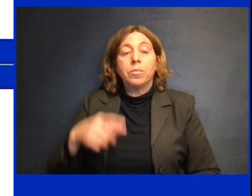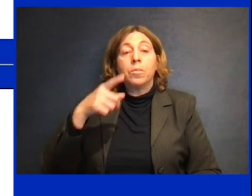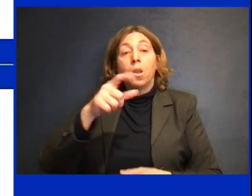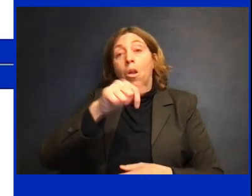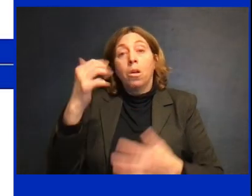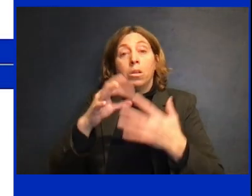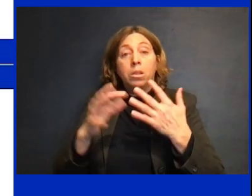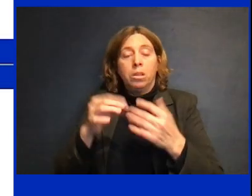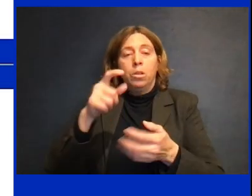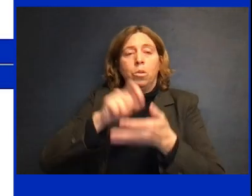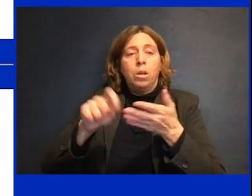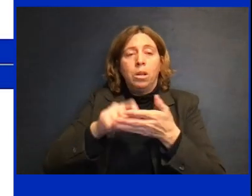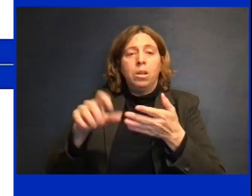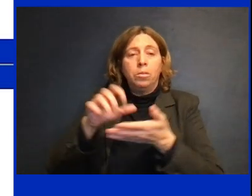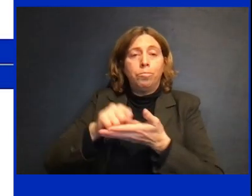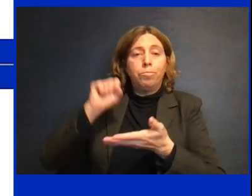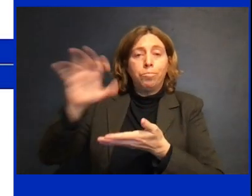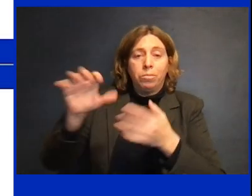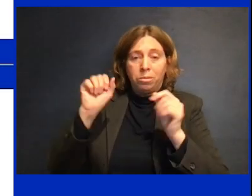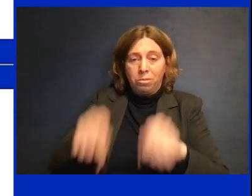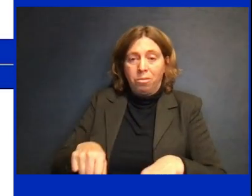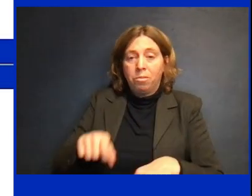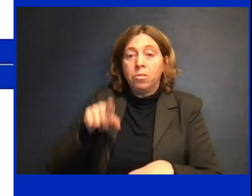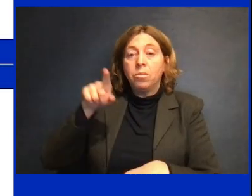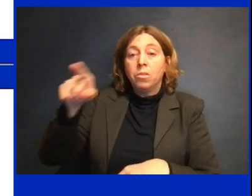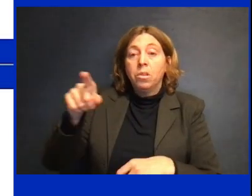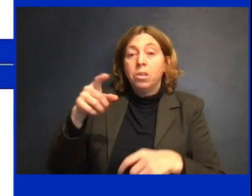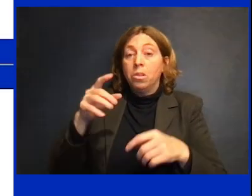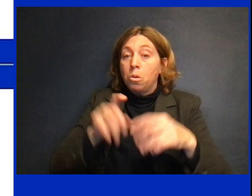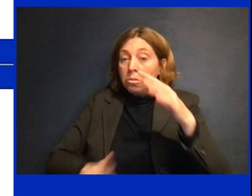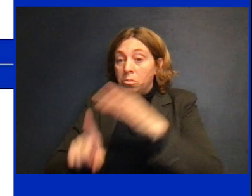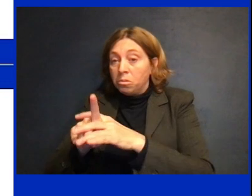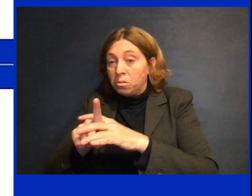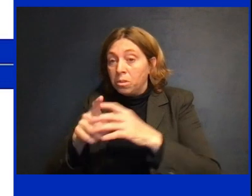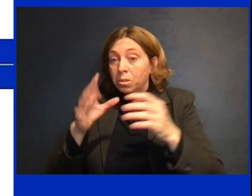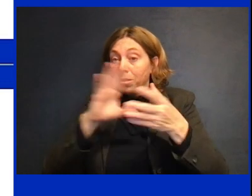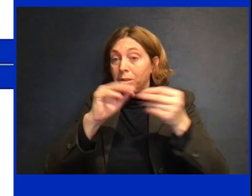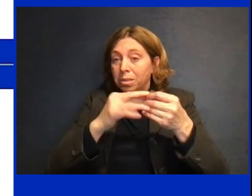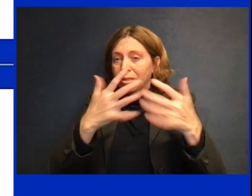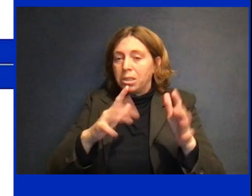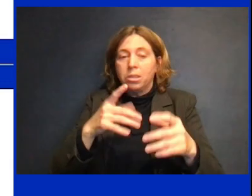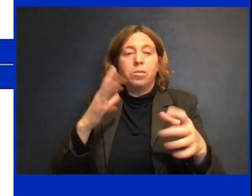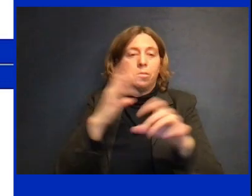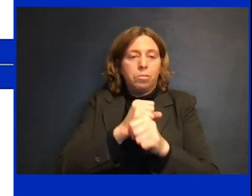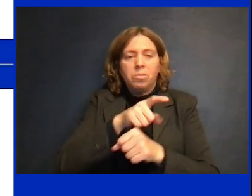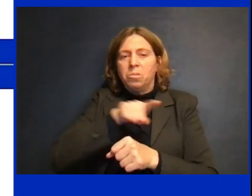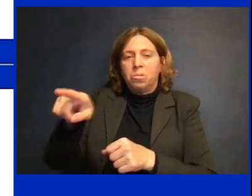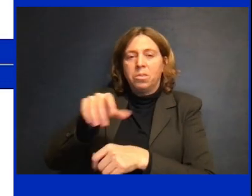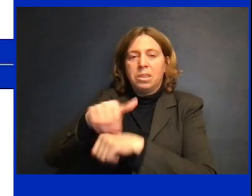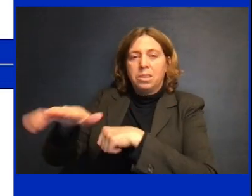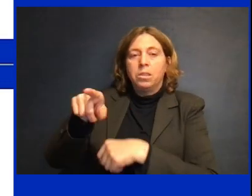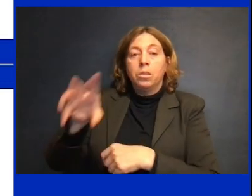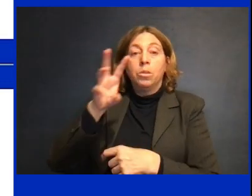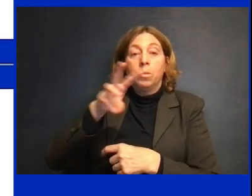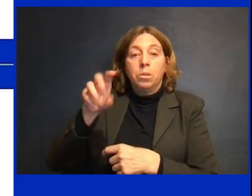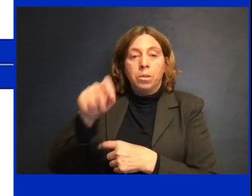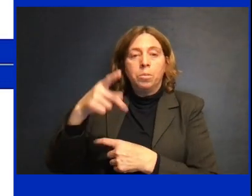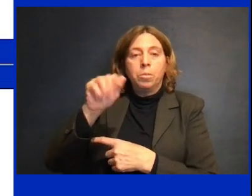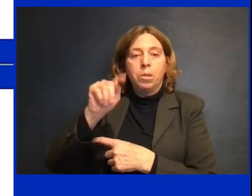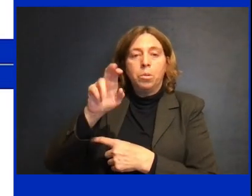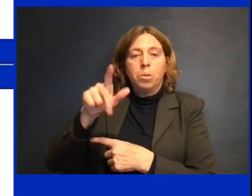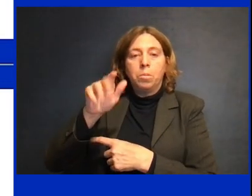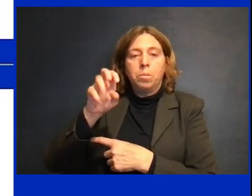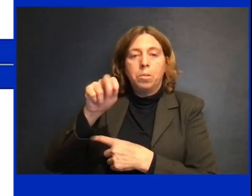Alternatively, written submissions of comments can be submitted before and after the in-person public hearing through the designated